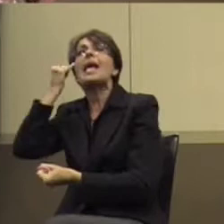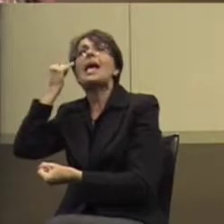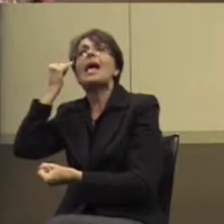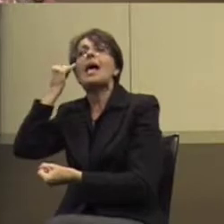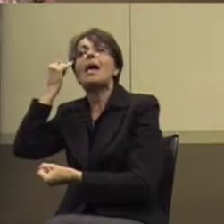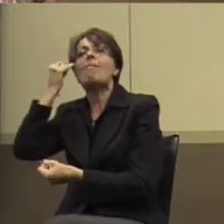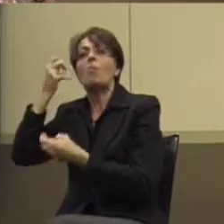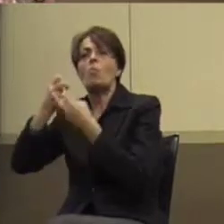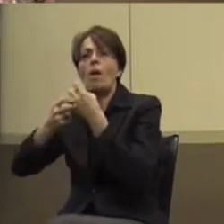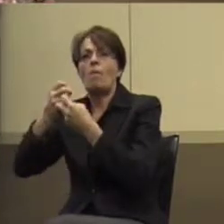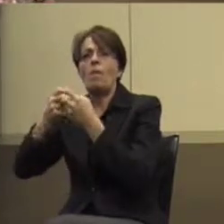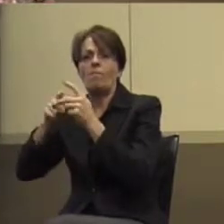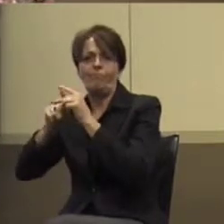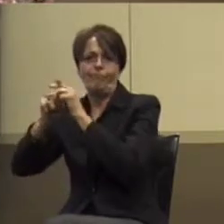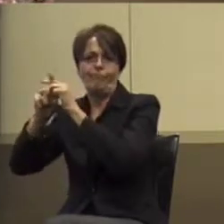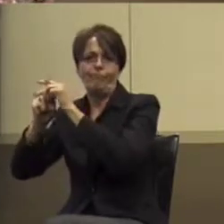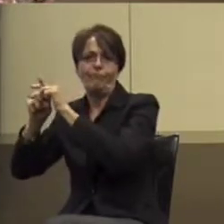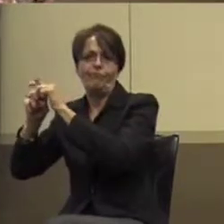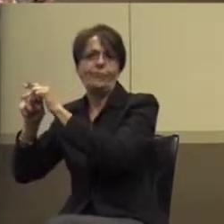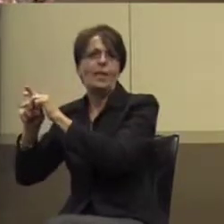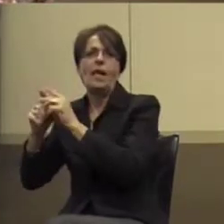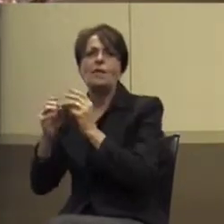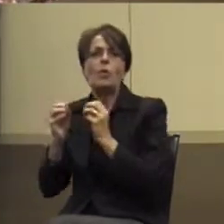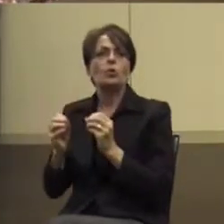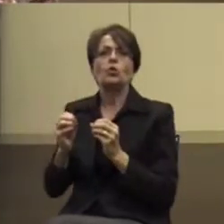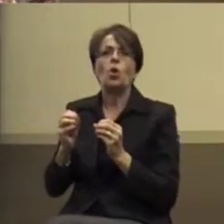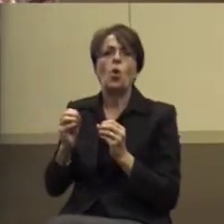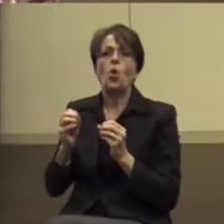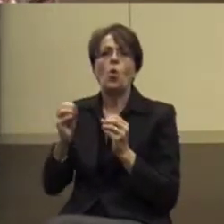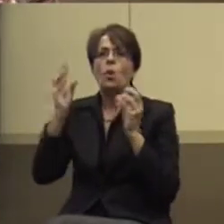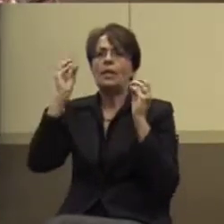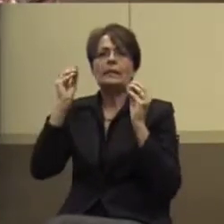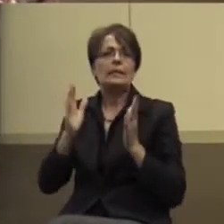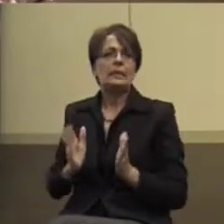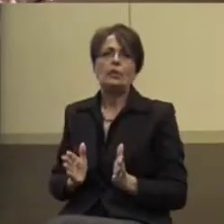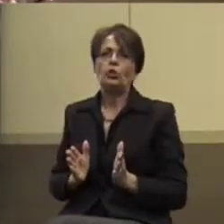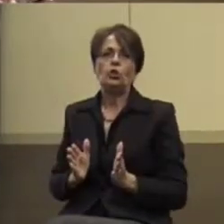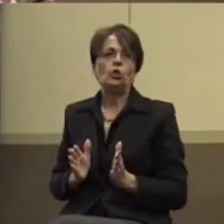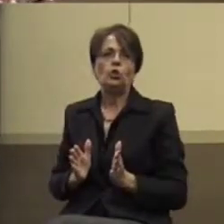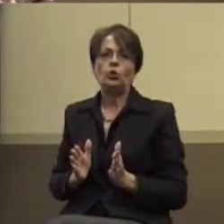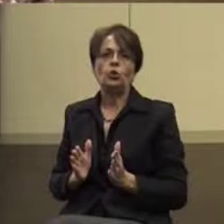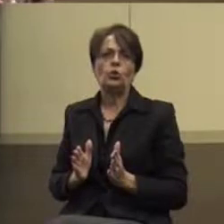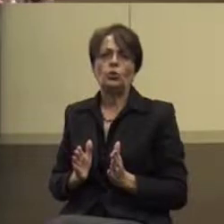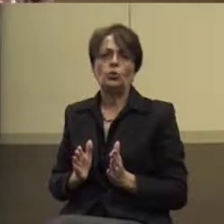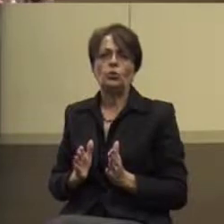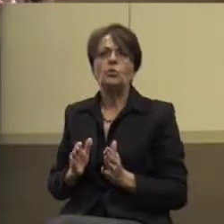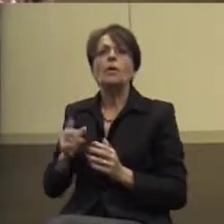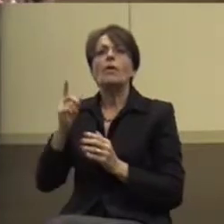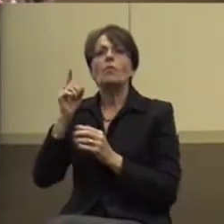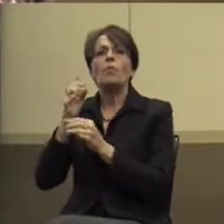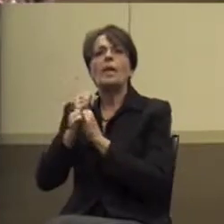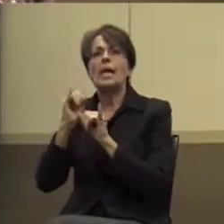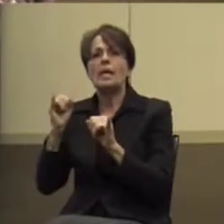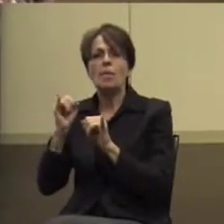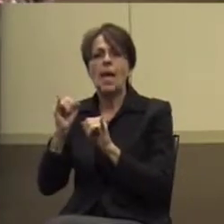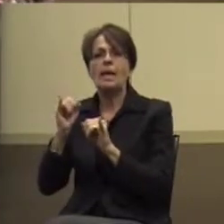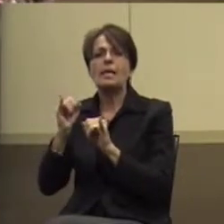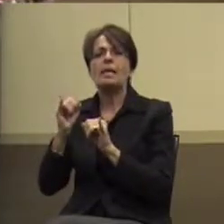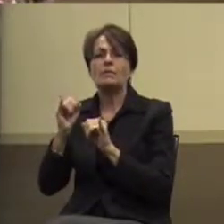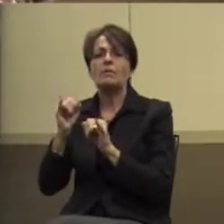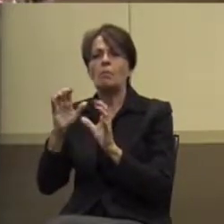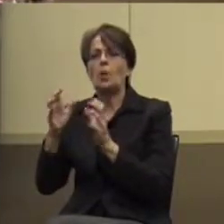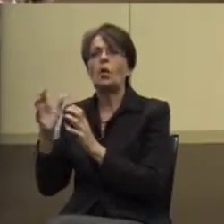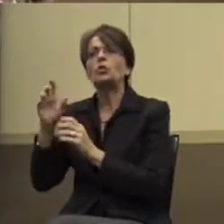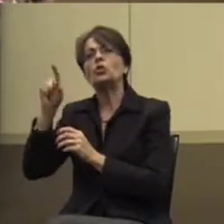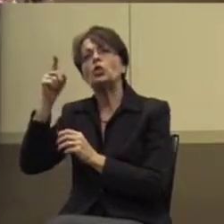the problems started happening. So there was no teacher close by for the independent periods. It was more just the student